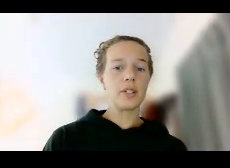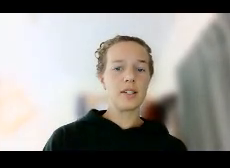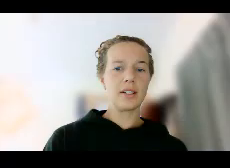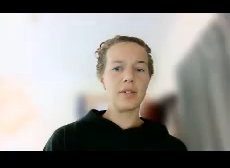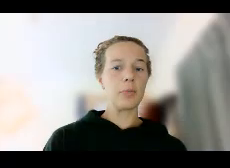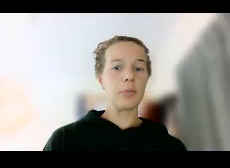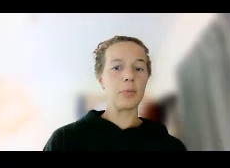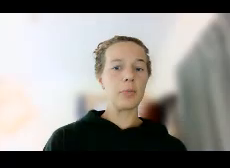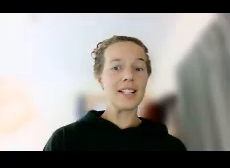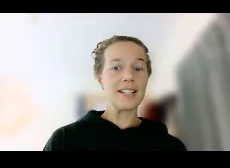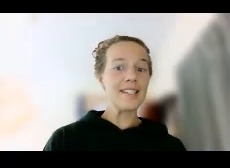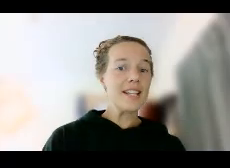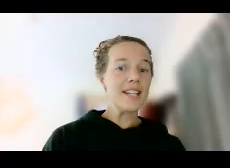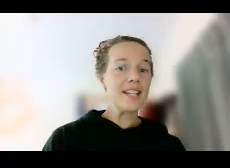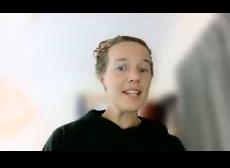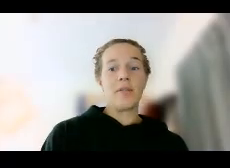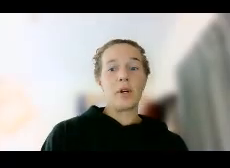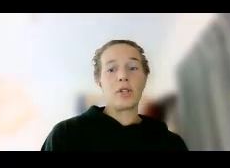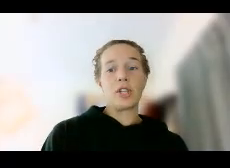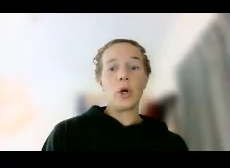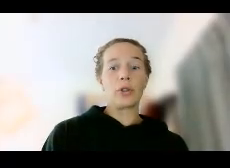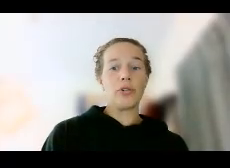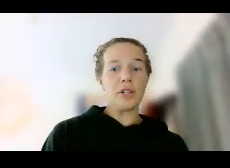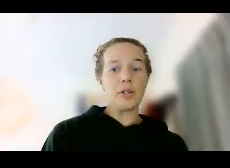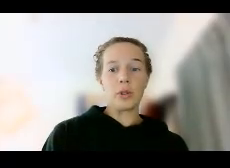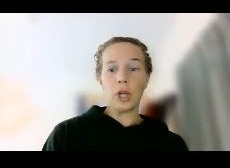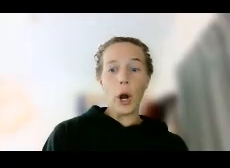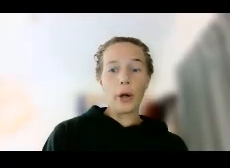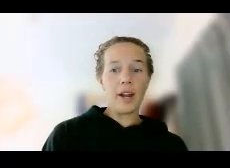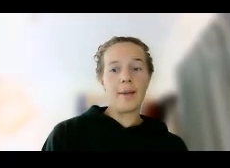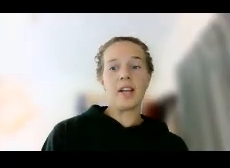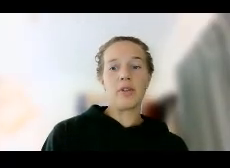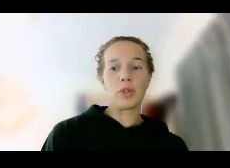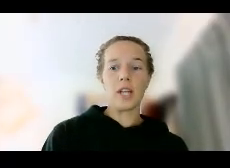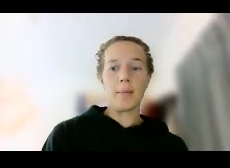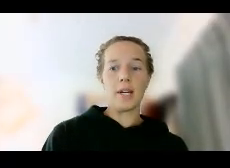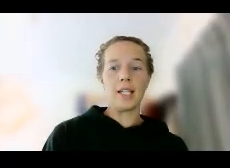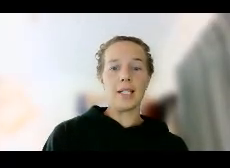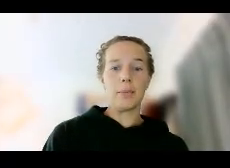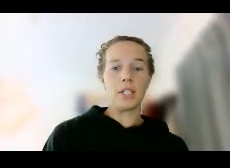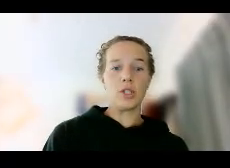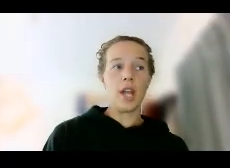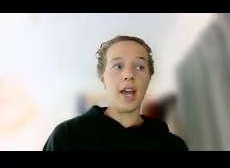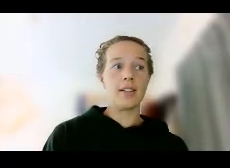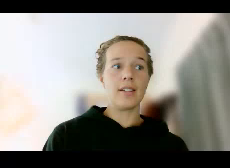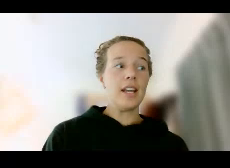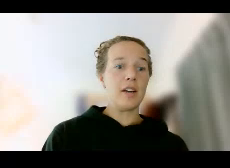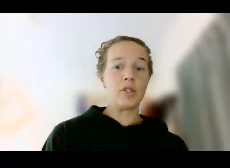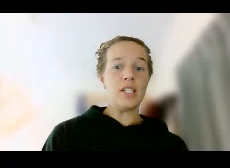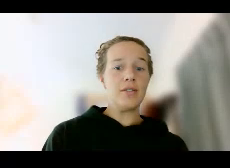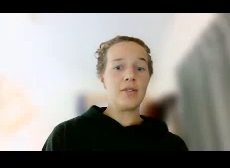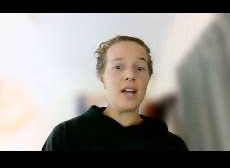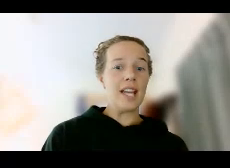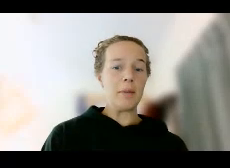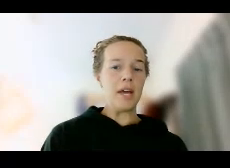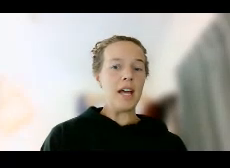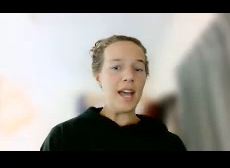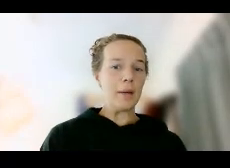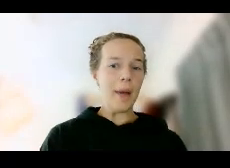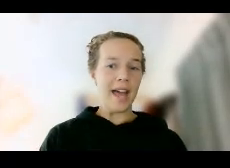exposing culturally significant materials. There was an old creosote log ramp that was contaminating the beach, and there was